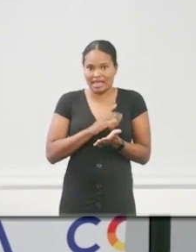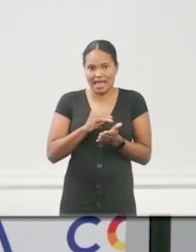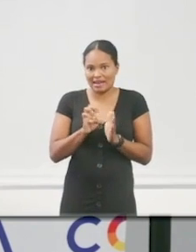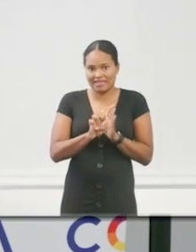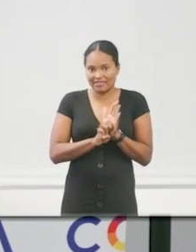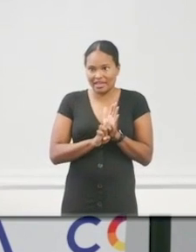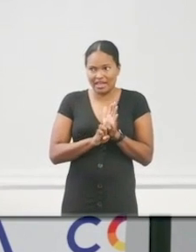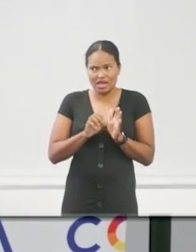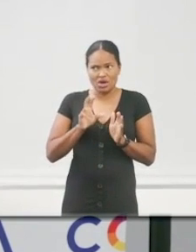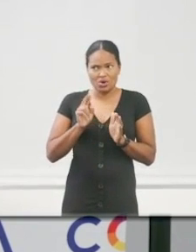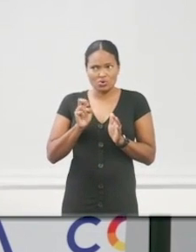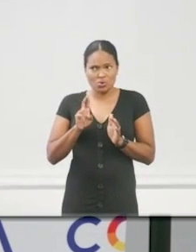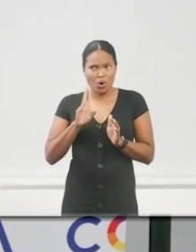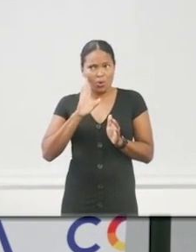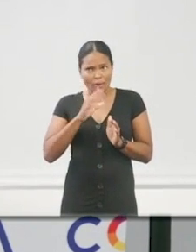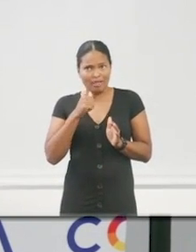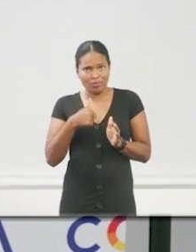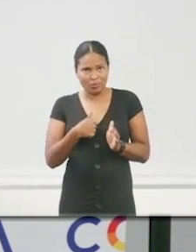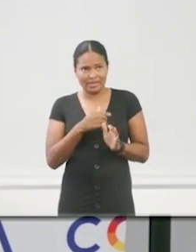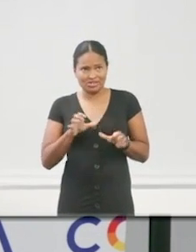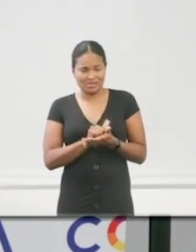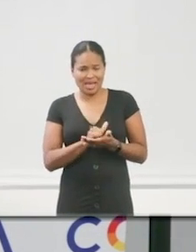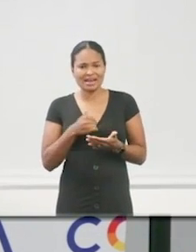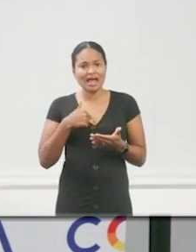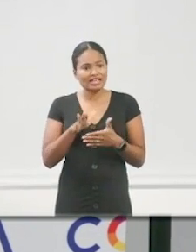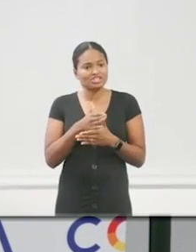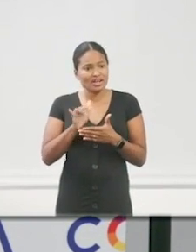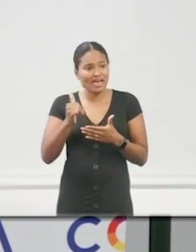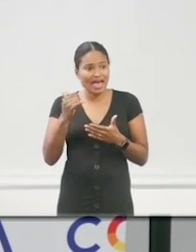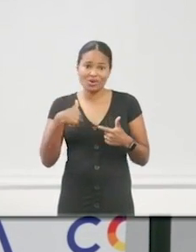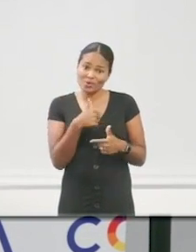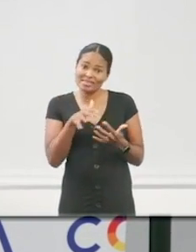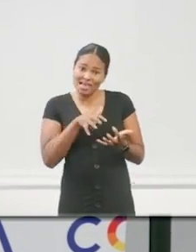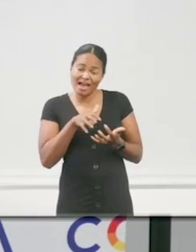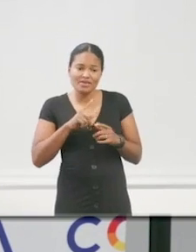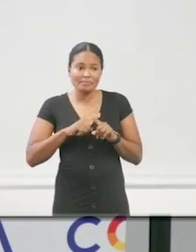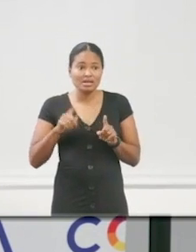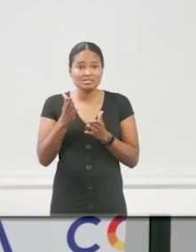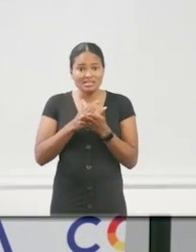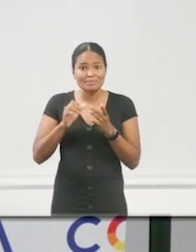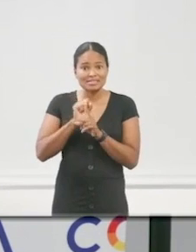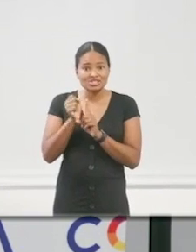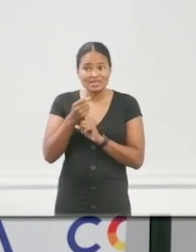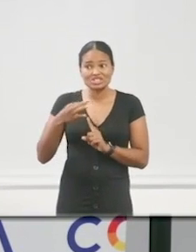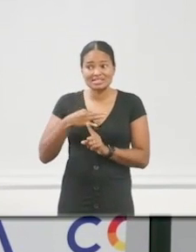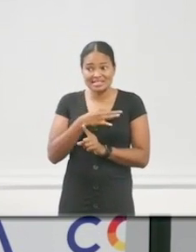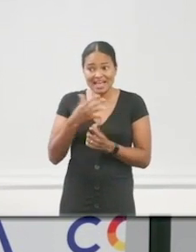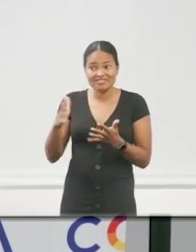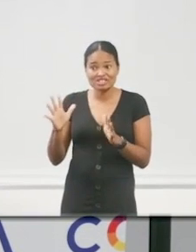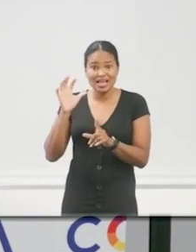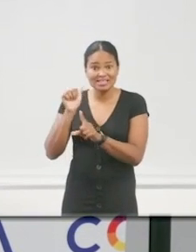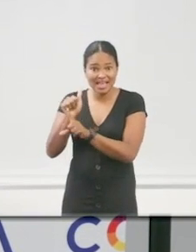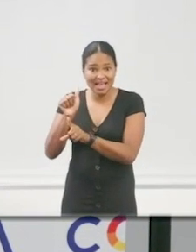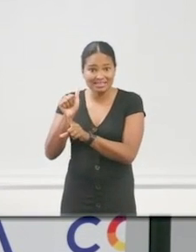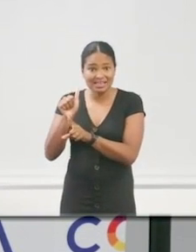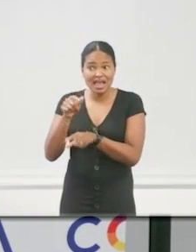nor will we do. And so I share that and we laugh because there have been situations where employees have been attacked. And they